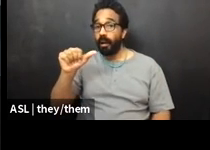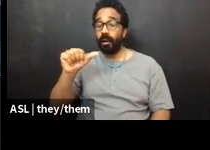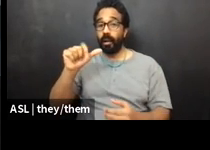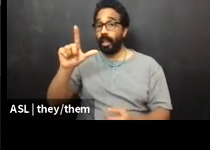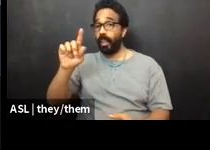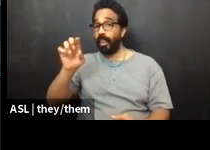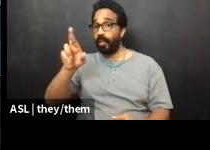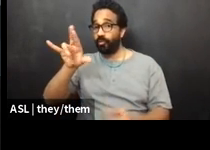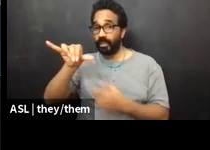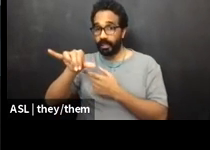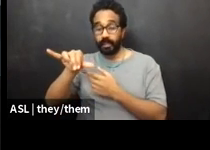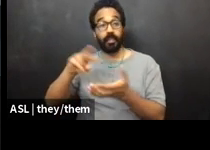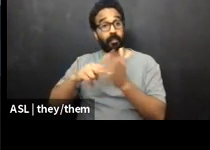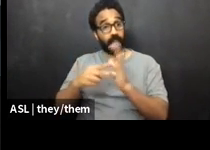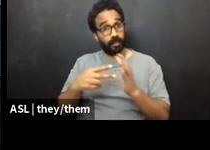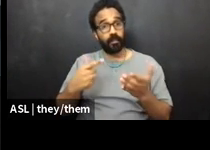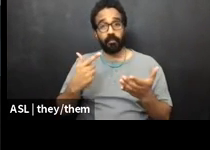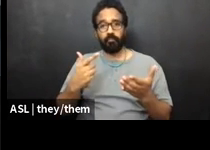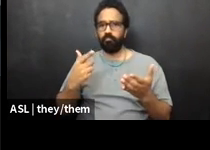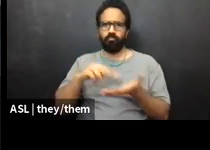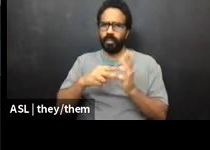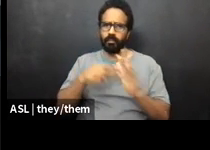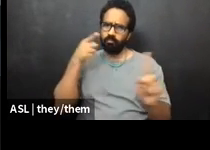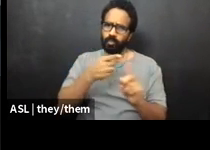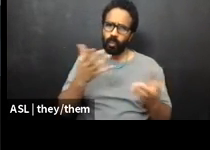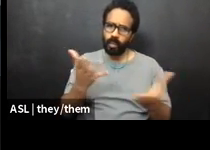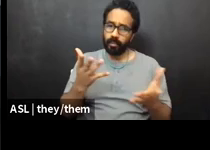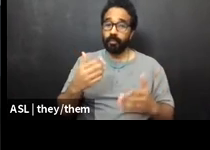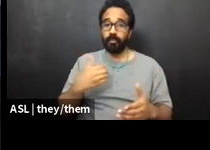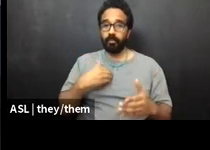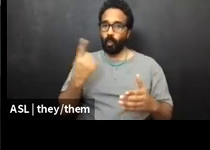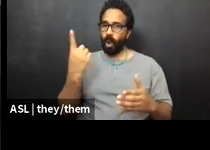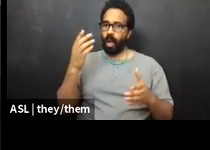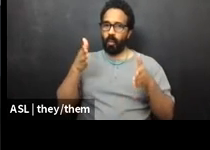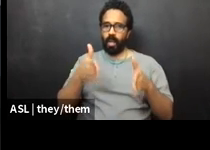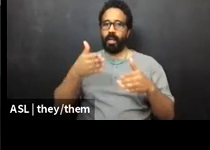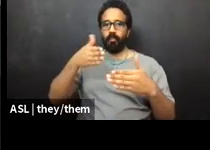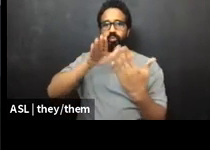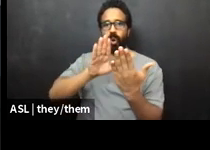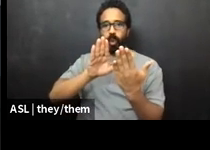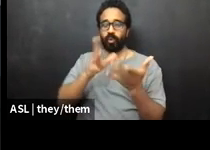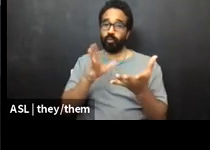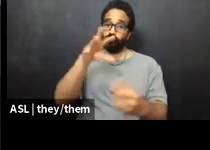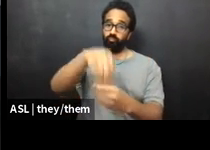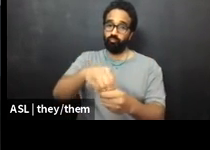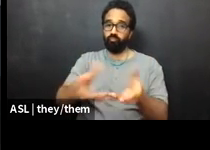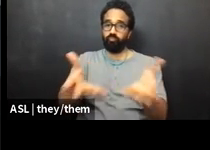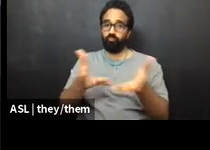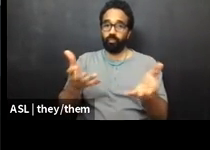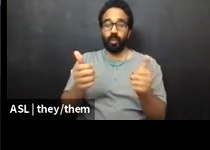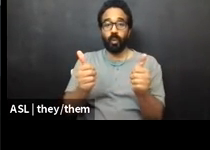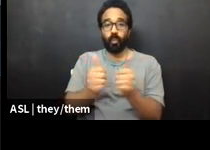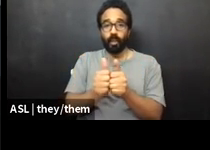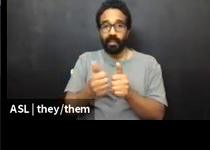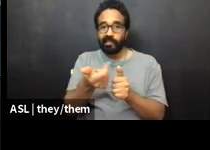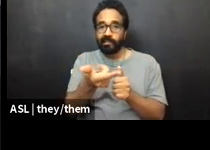an approach to participating in contemporary society. And this GIF image here, this image of